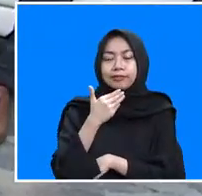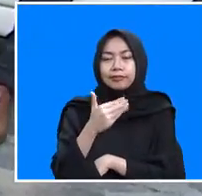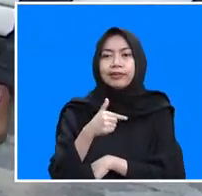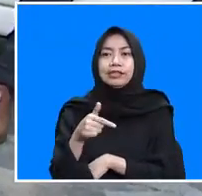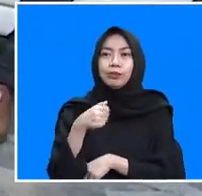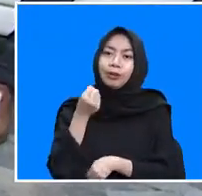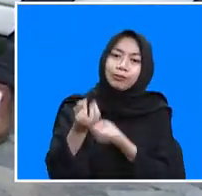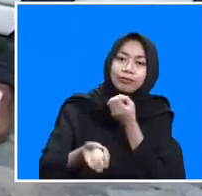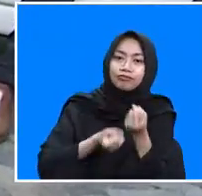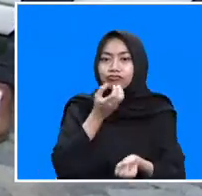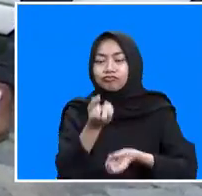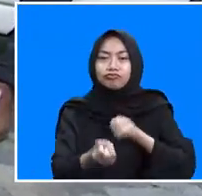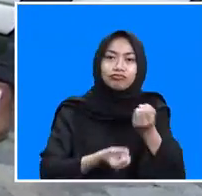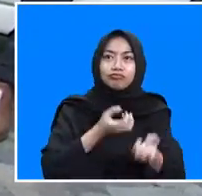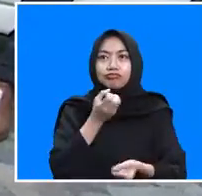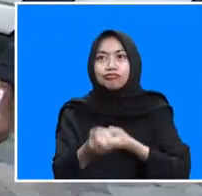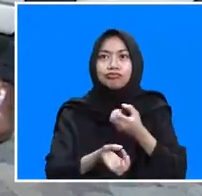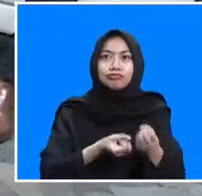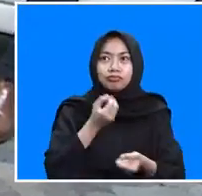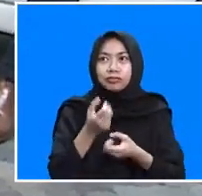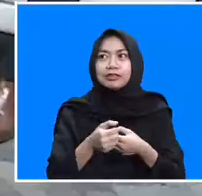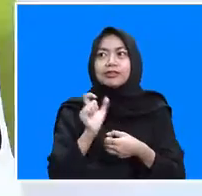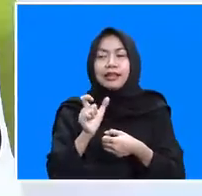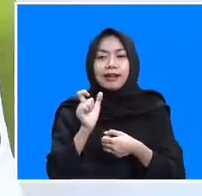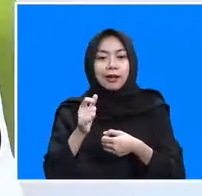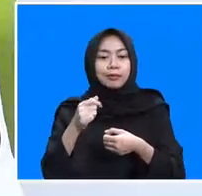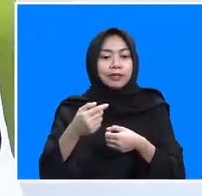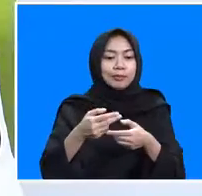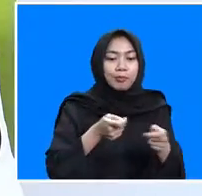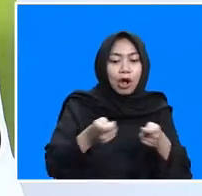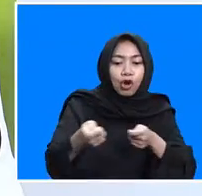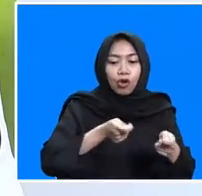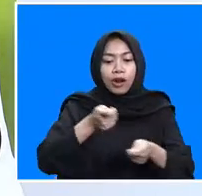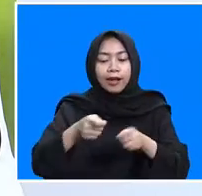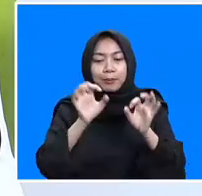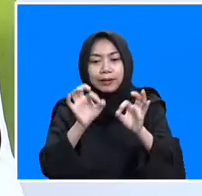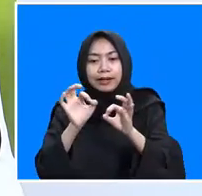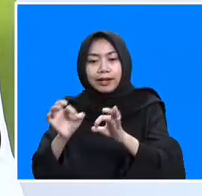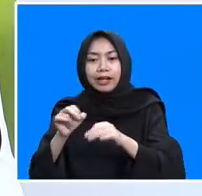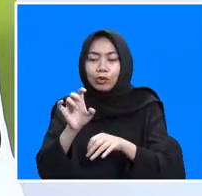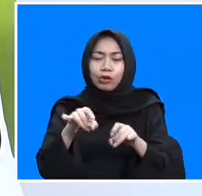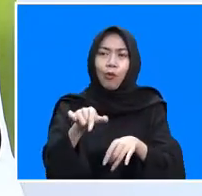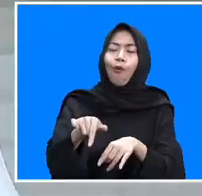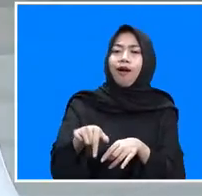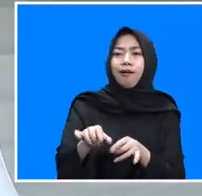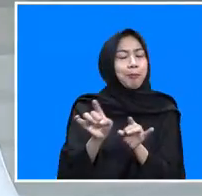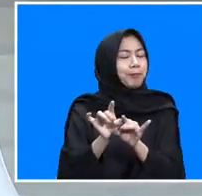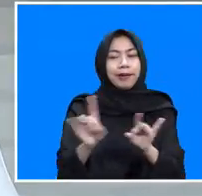you organize the governance of education in Australia. It's very unique.